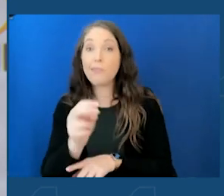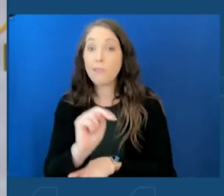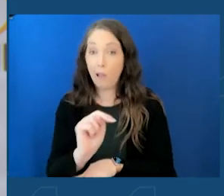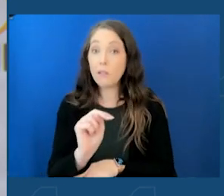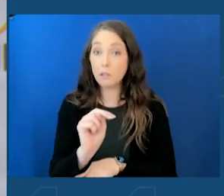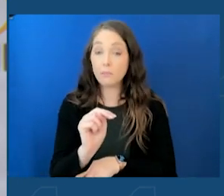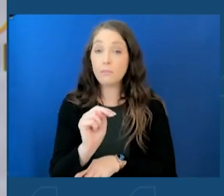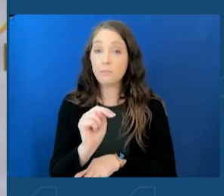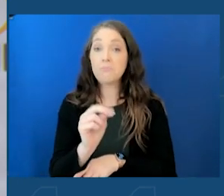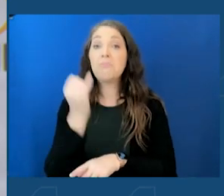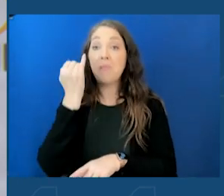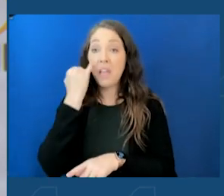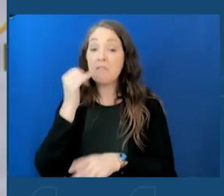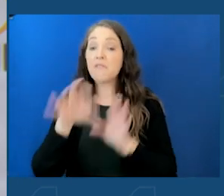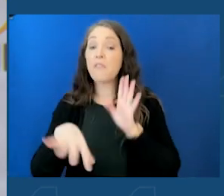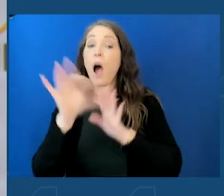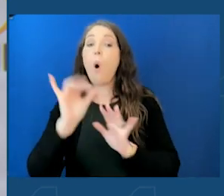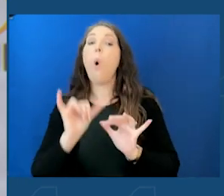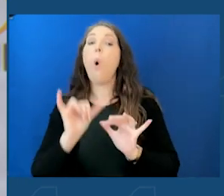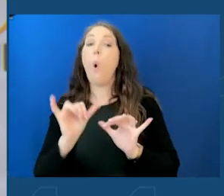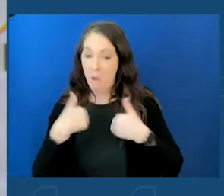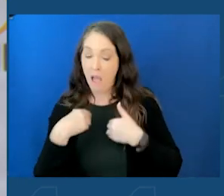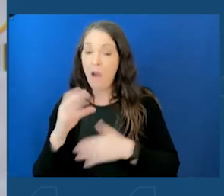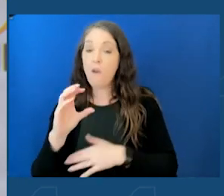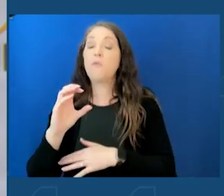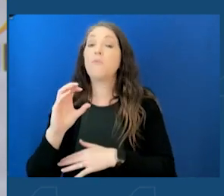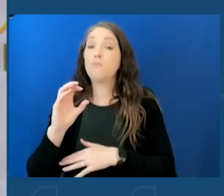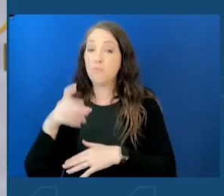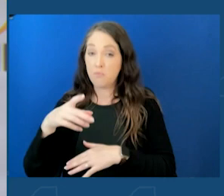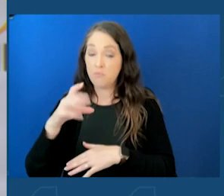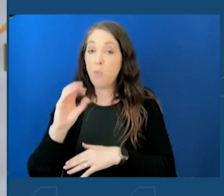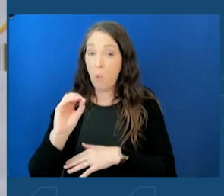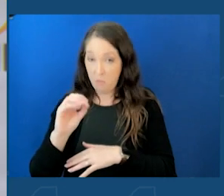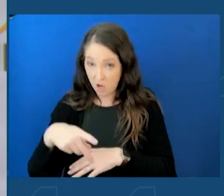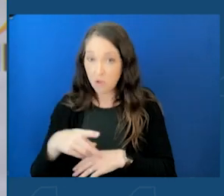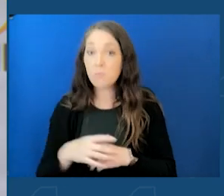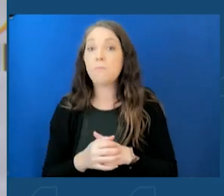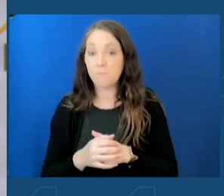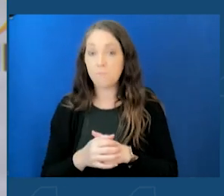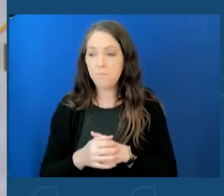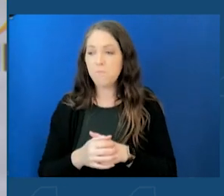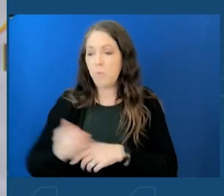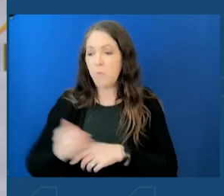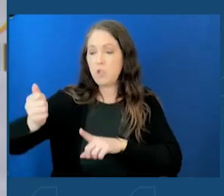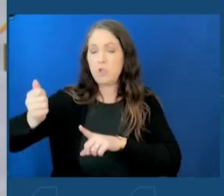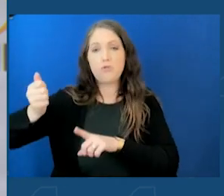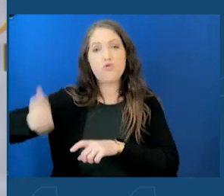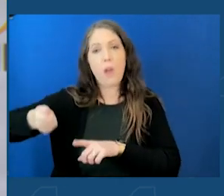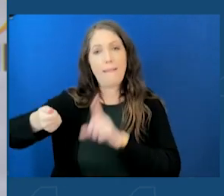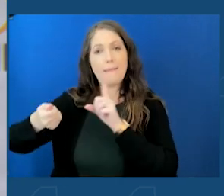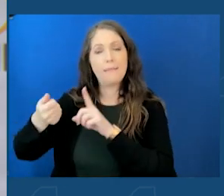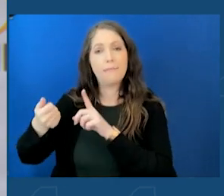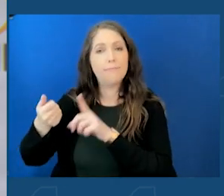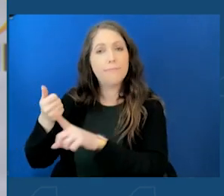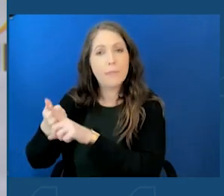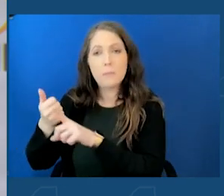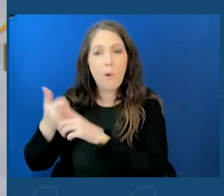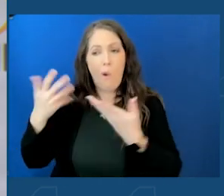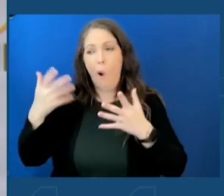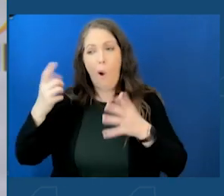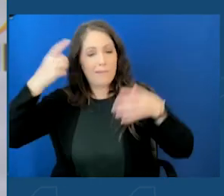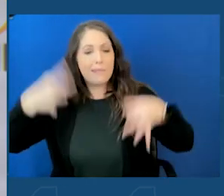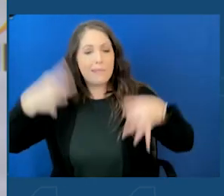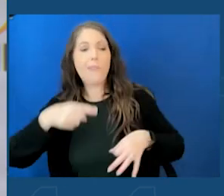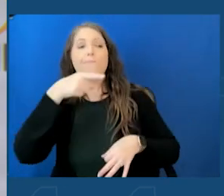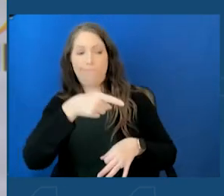order of protection, when a judge has already determined that continued possession remains a danger. And this will apply